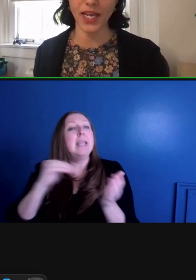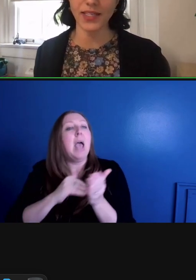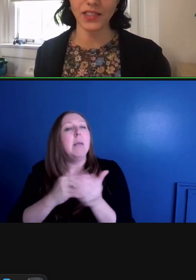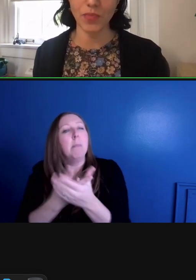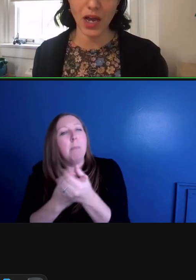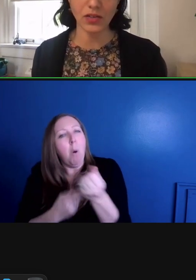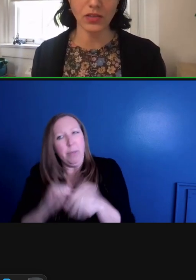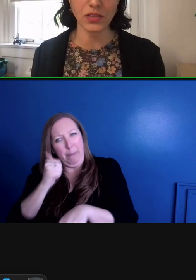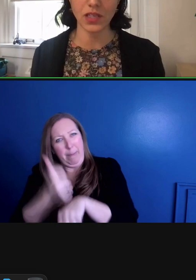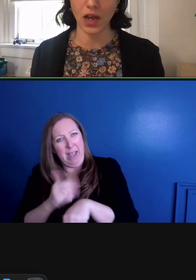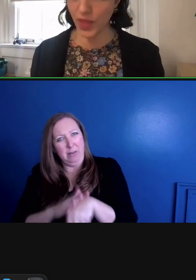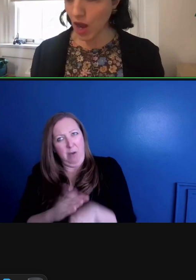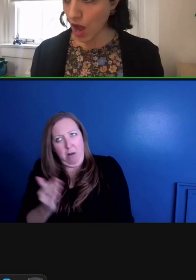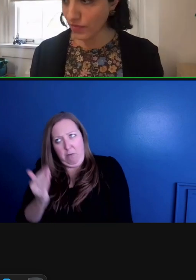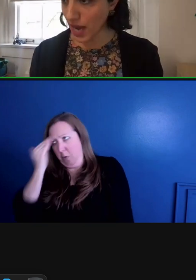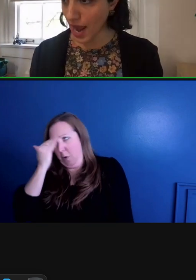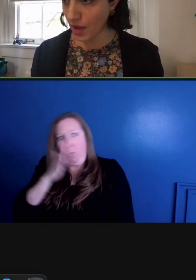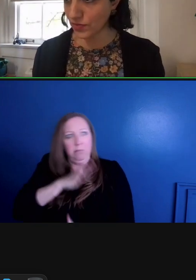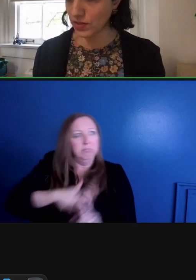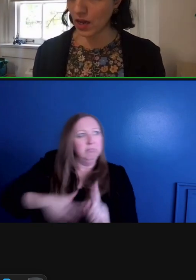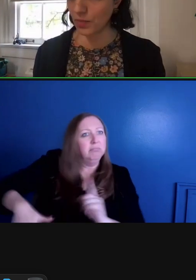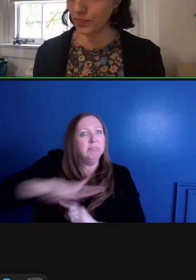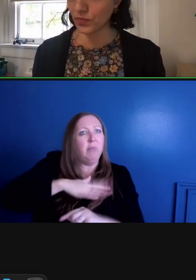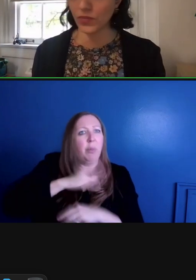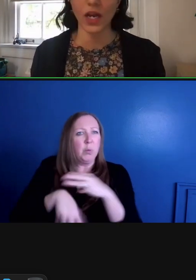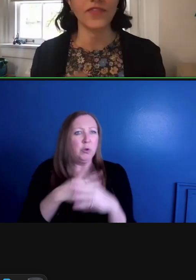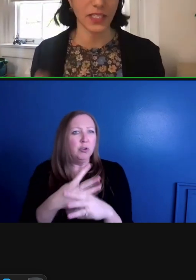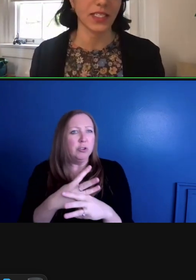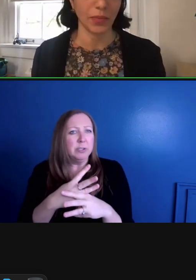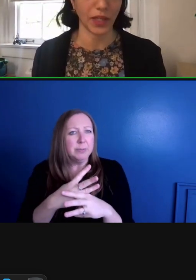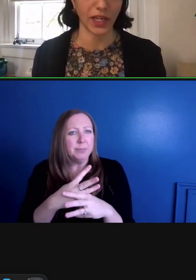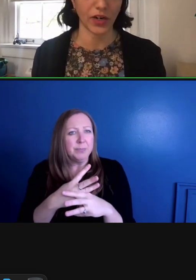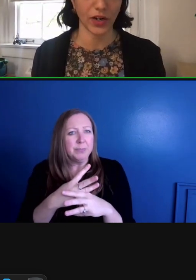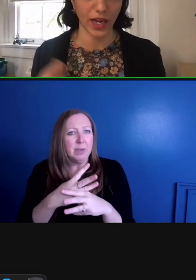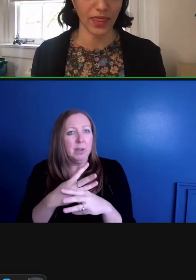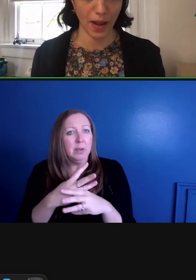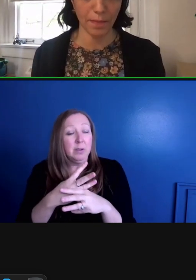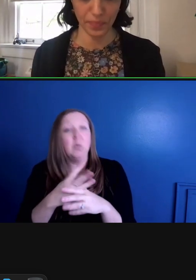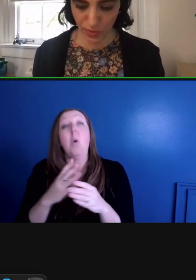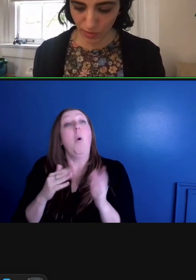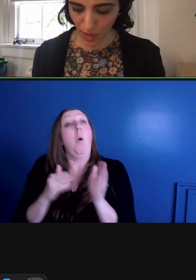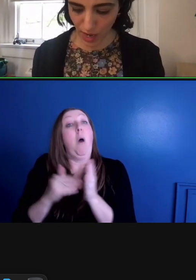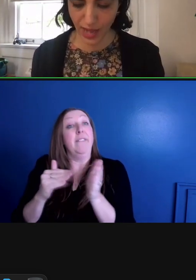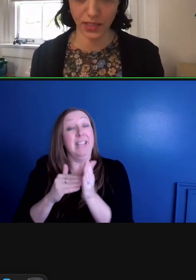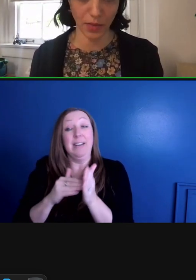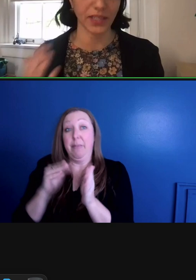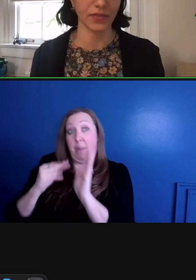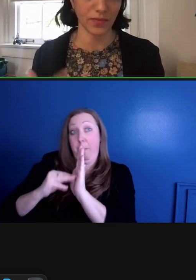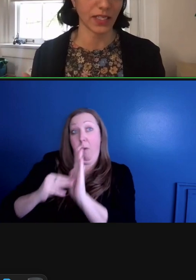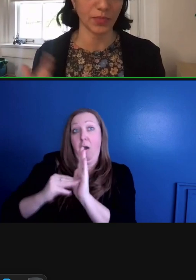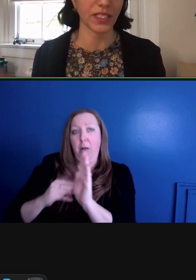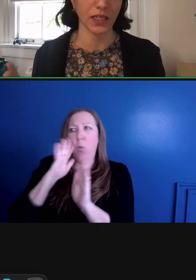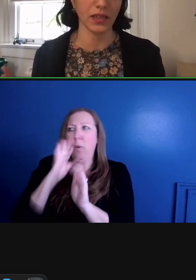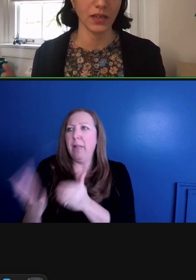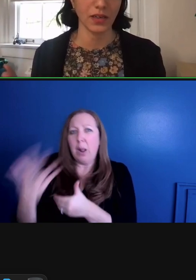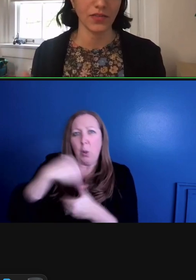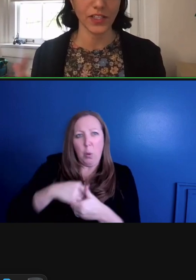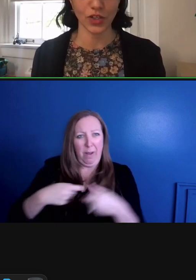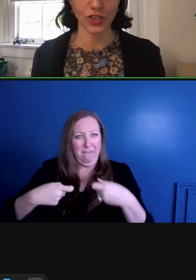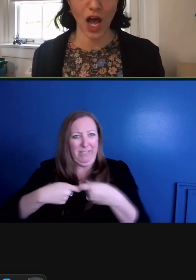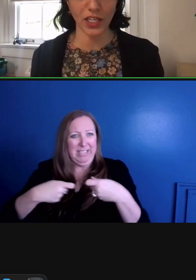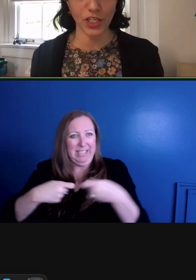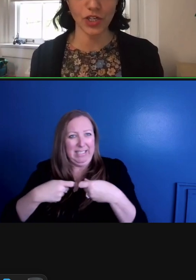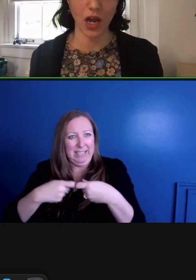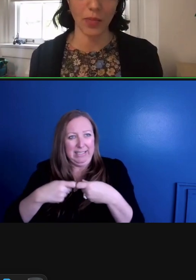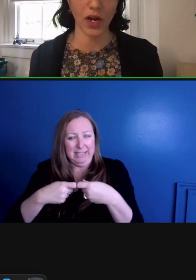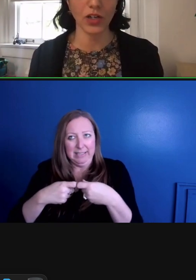And so in the case of these models, they often have a physics simulator in them that has some explicit